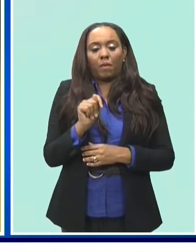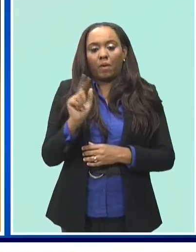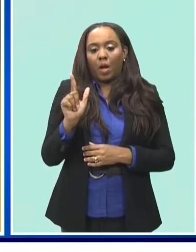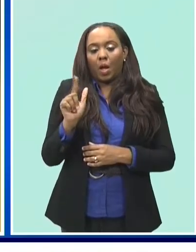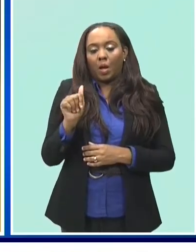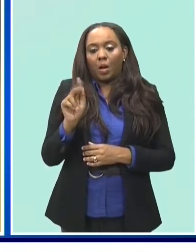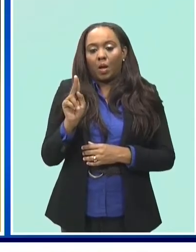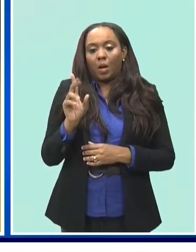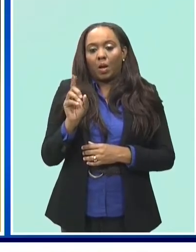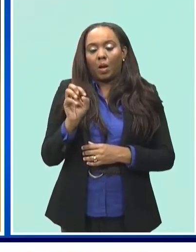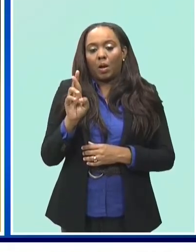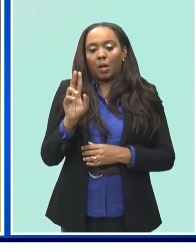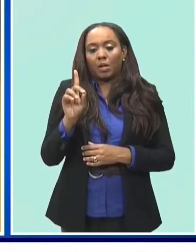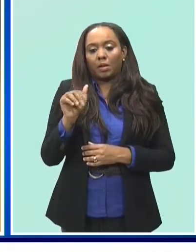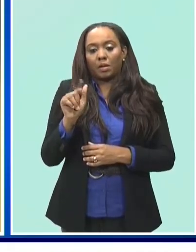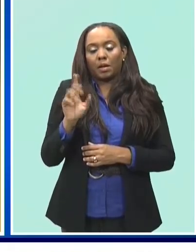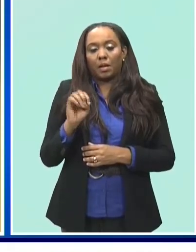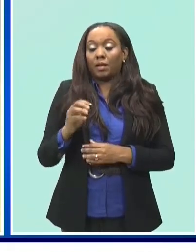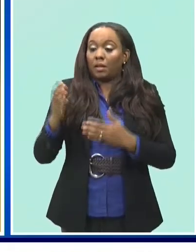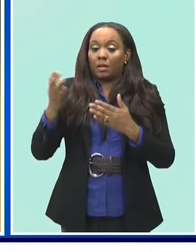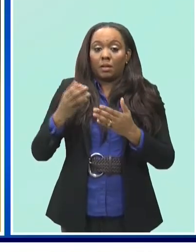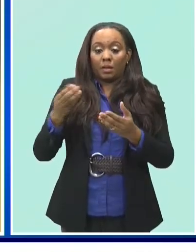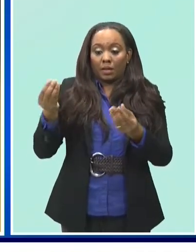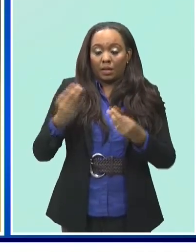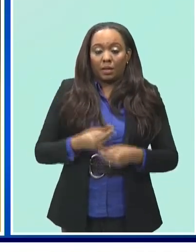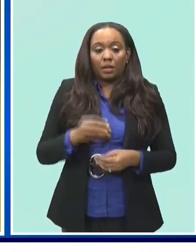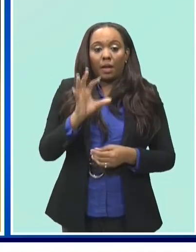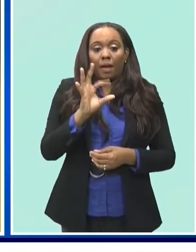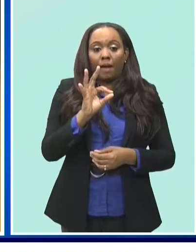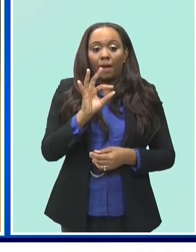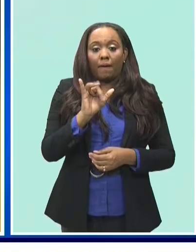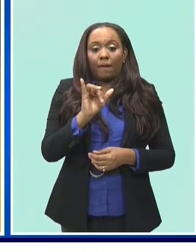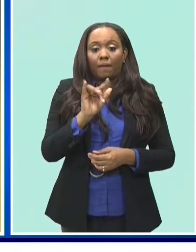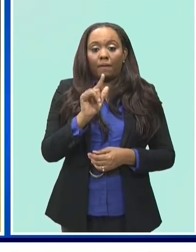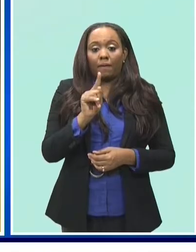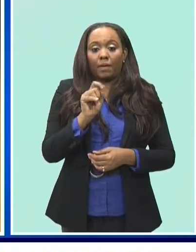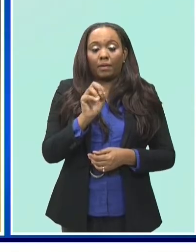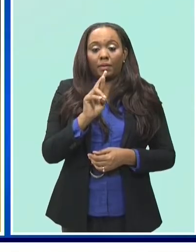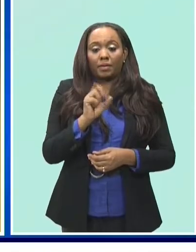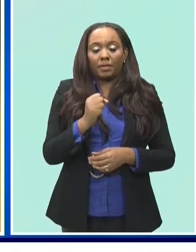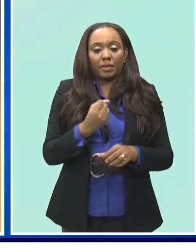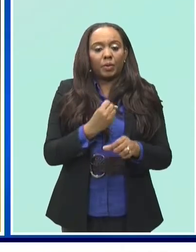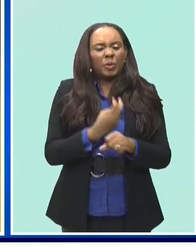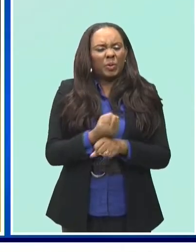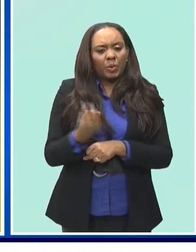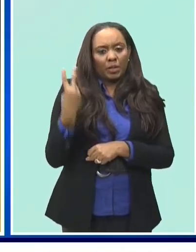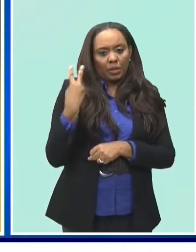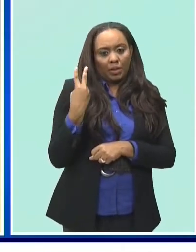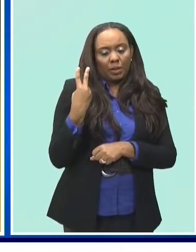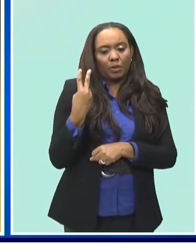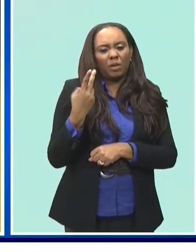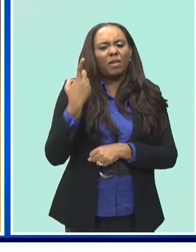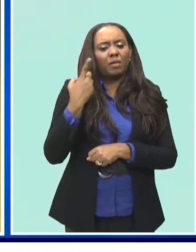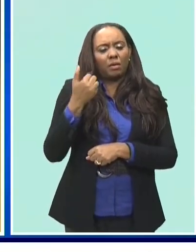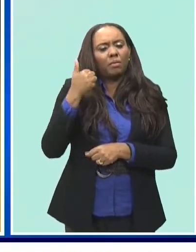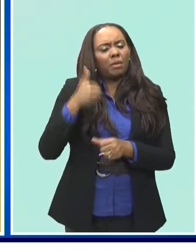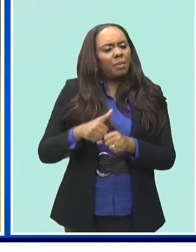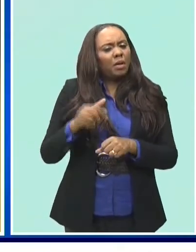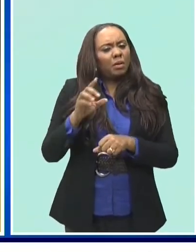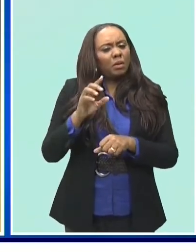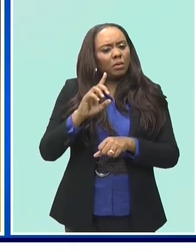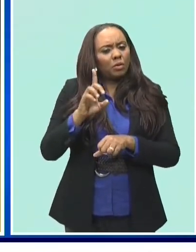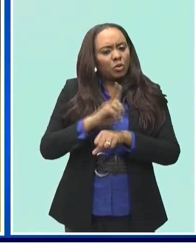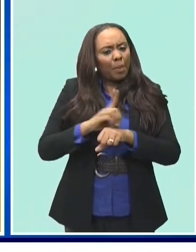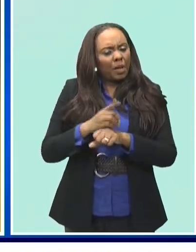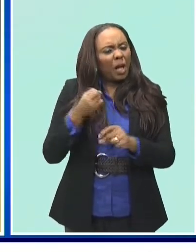very kindly brought filters to Barbados in 2017, as you said, to Dominica. And when